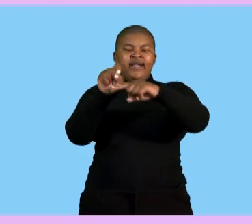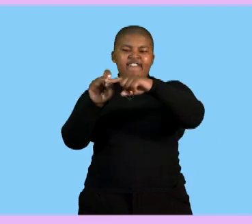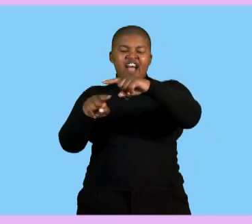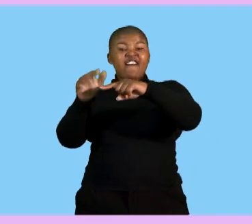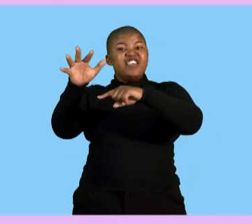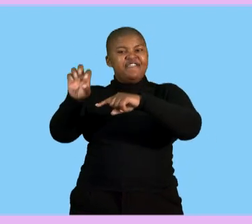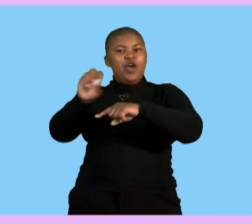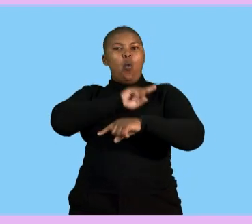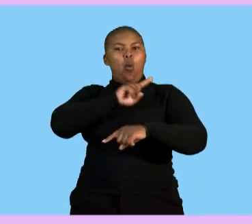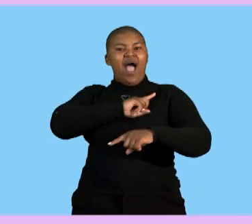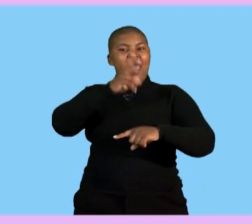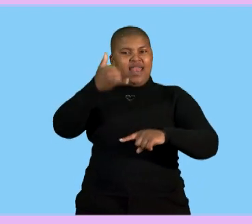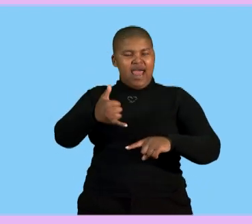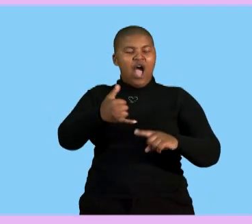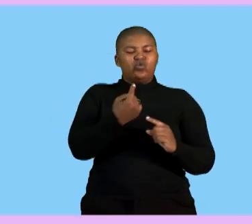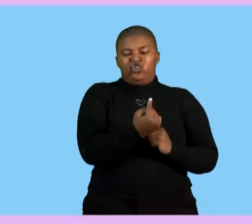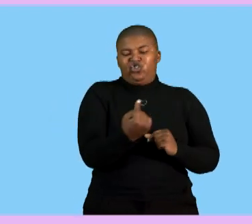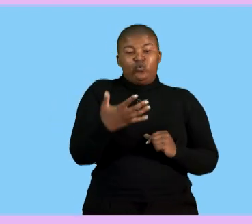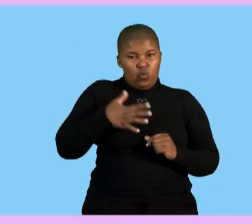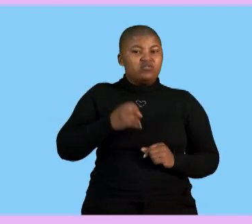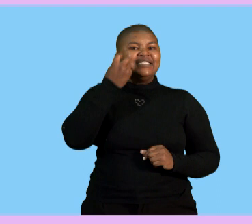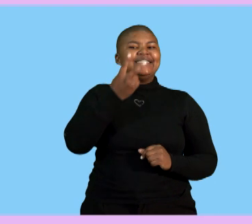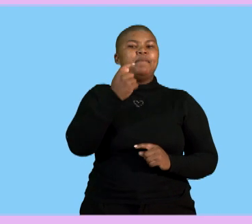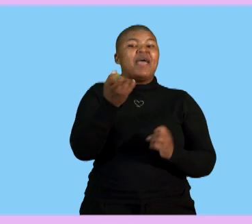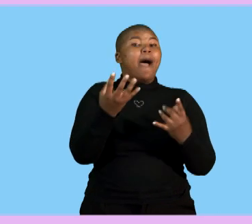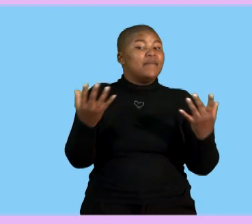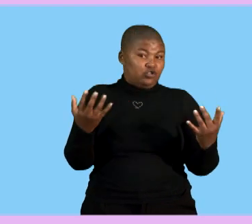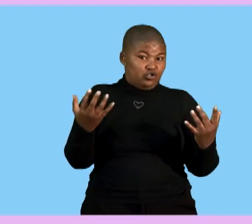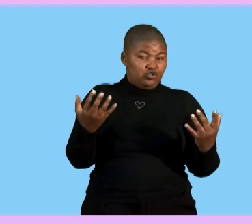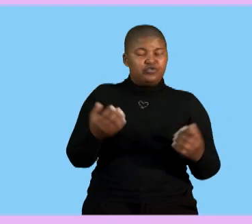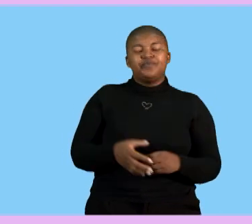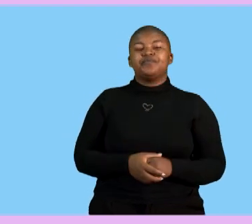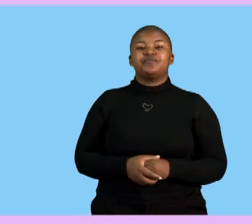divided by 50, because we're now taking the price per person,